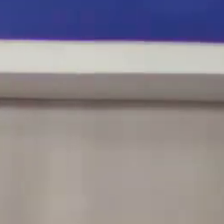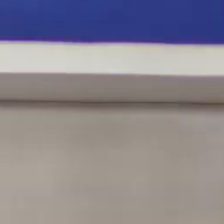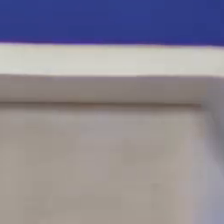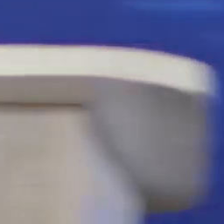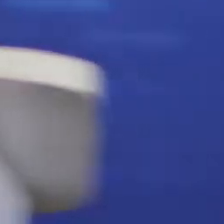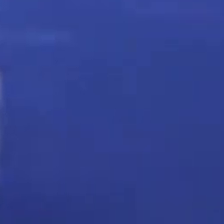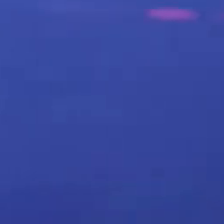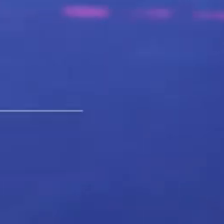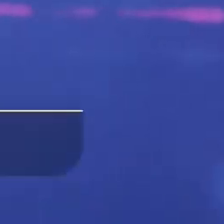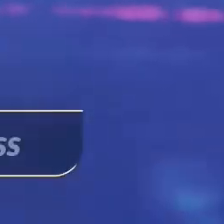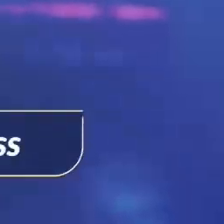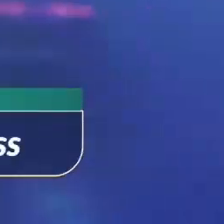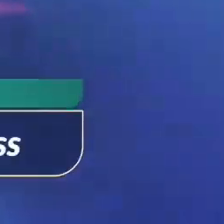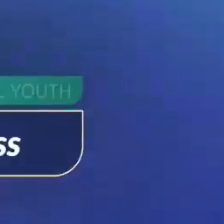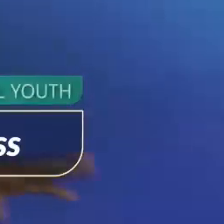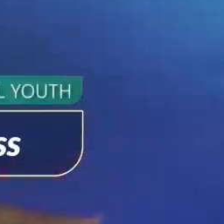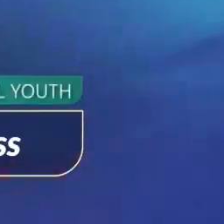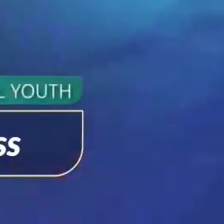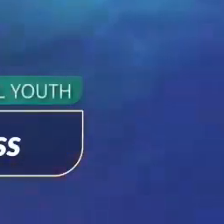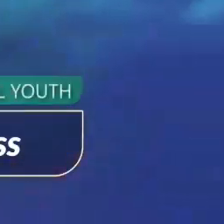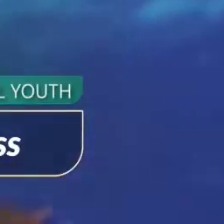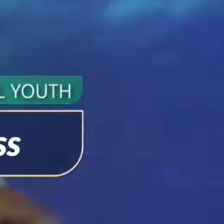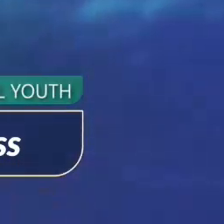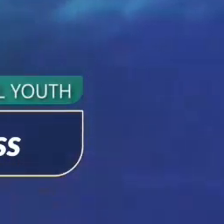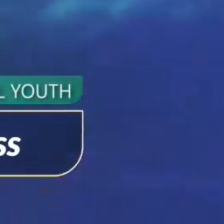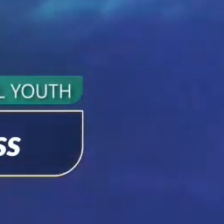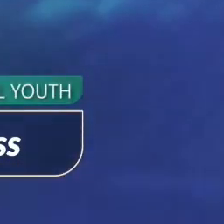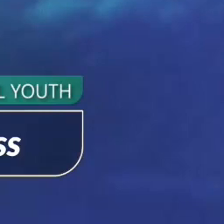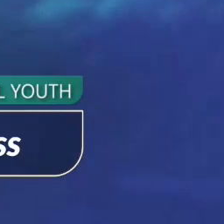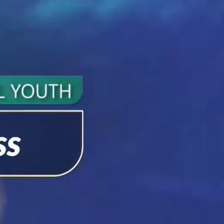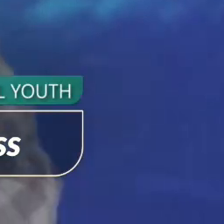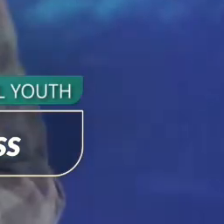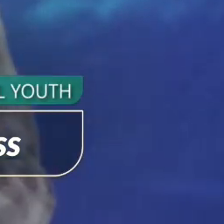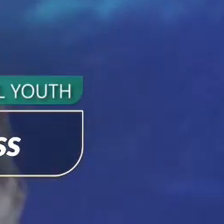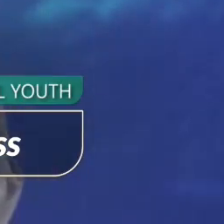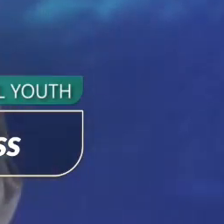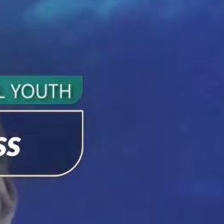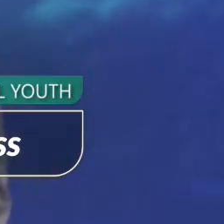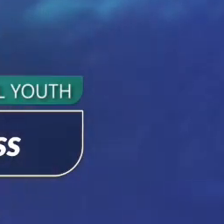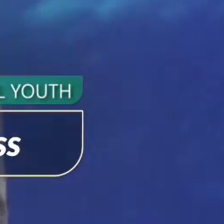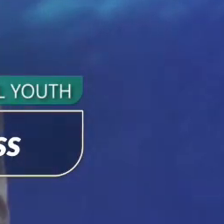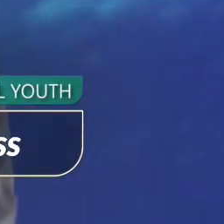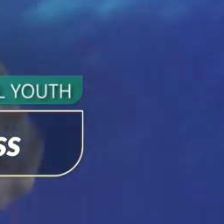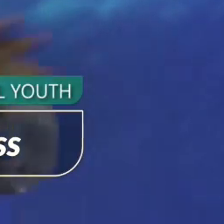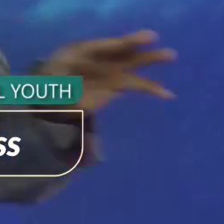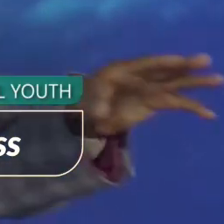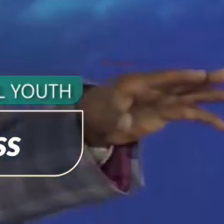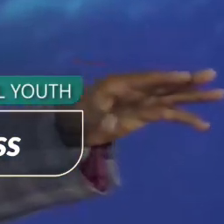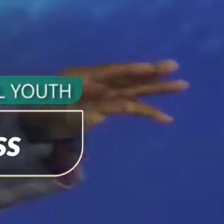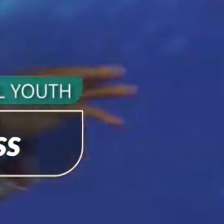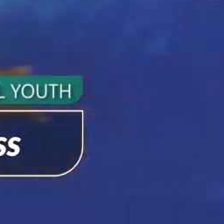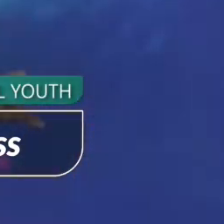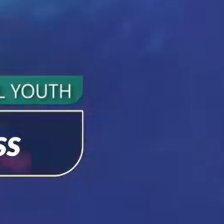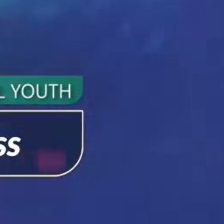coldness of the lukewarm. The coldness of lukewarmness. Any excitement you have, you